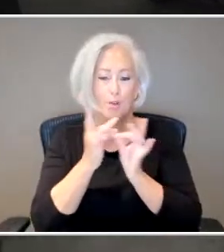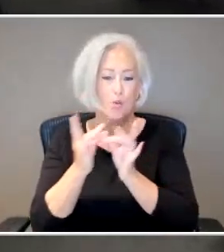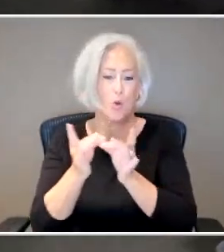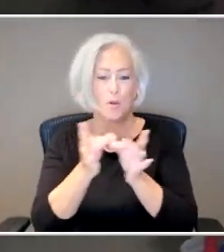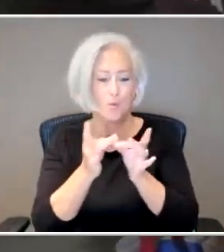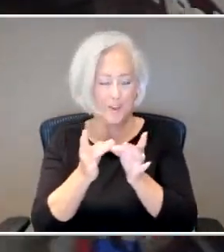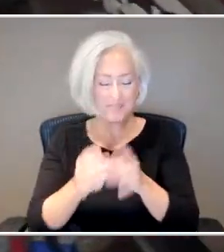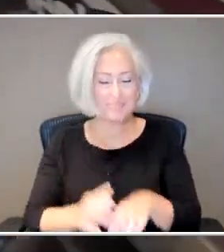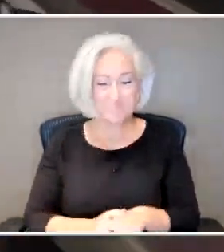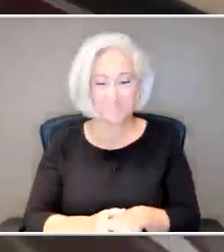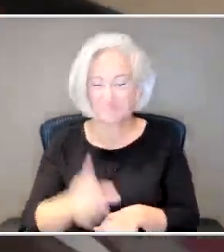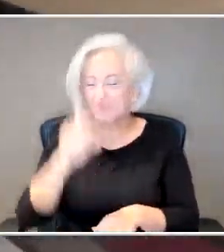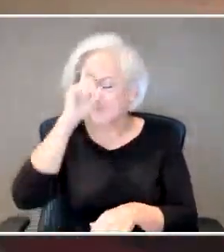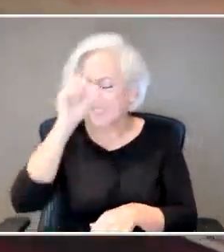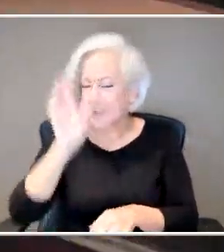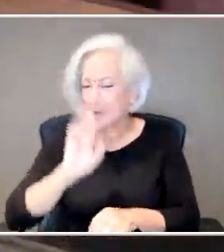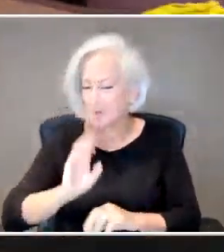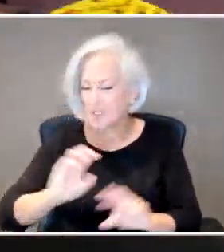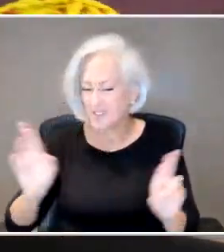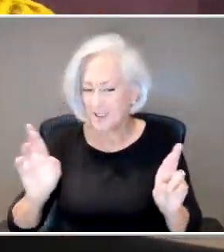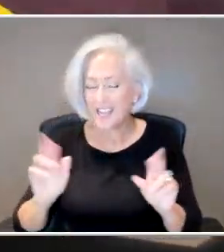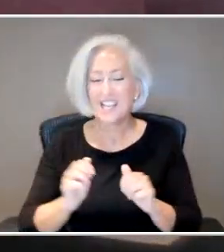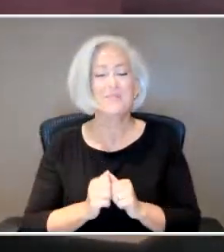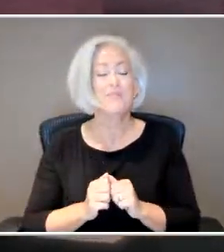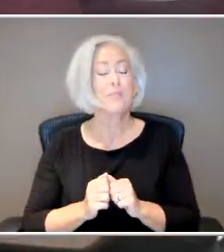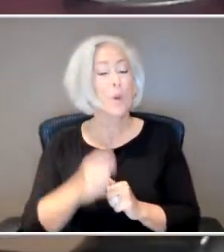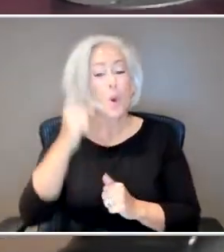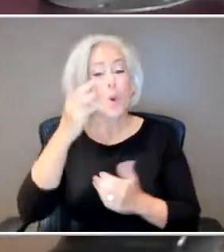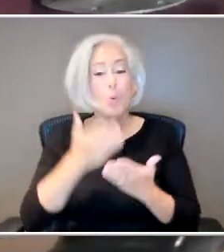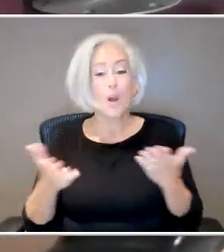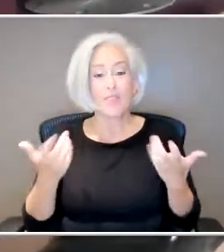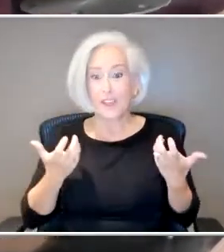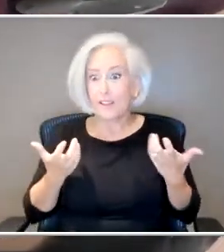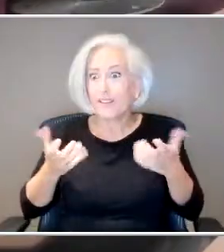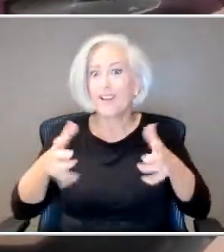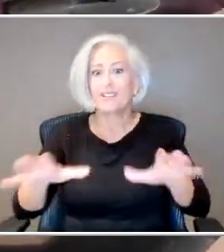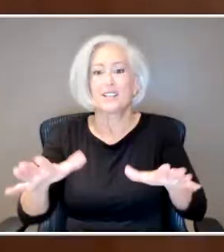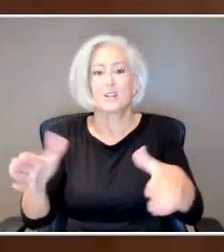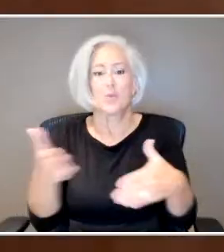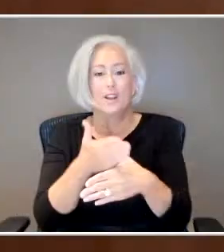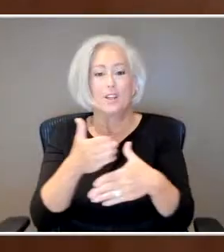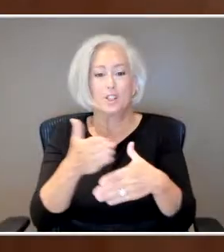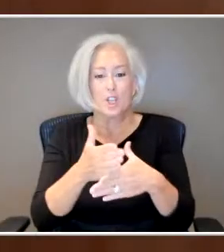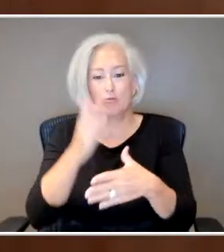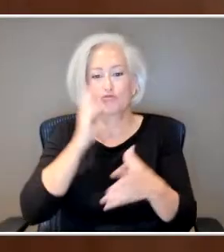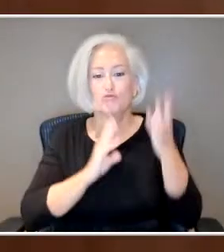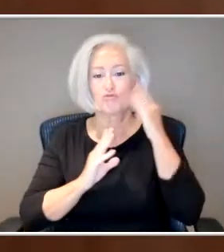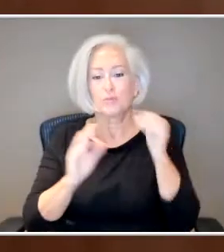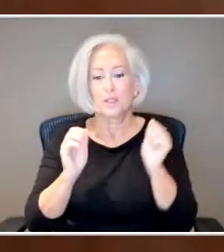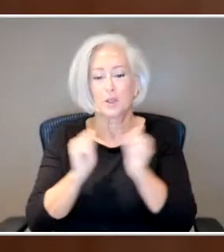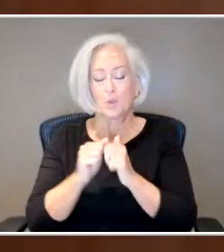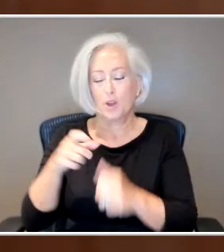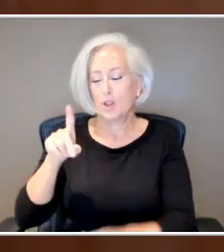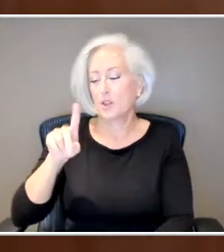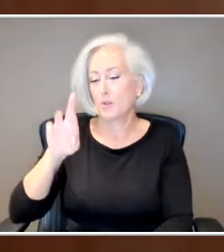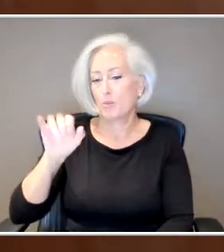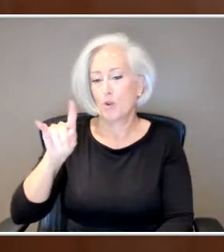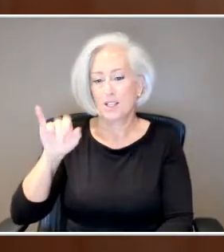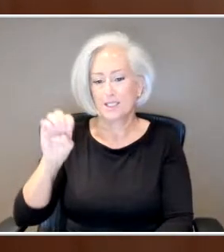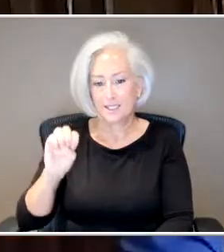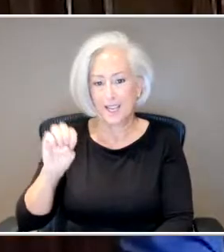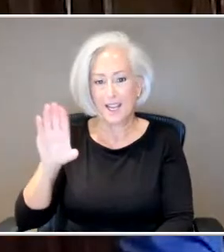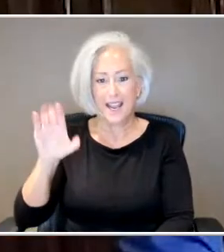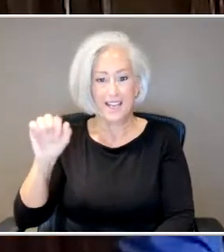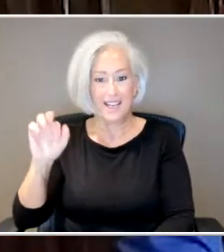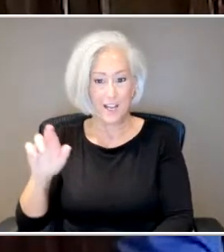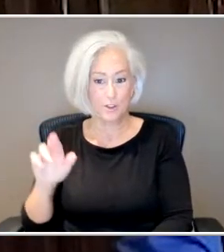next time, hopefully. The one thing they didn't want to share was their experience with prostate cancer, a challenge they first witnessed in their